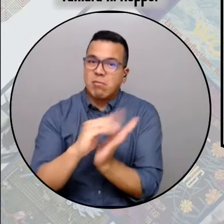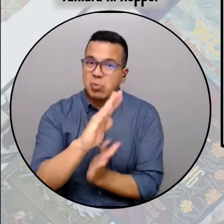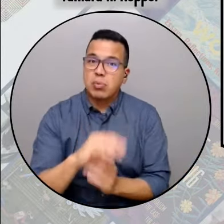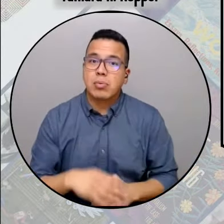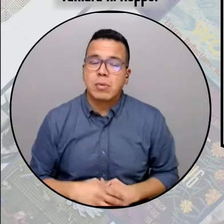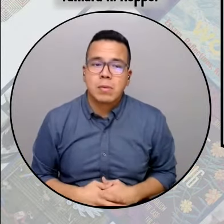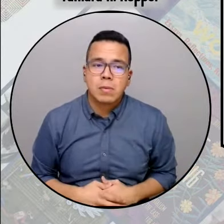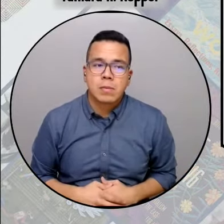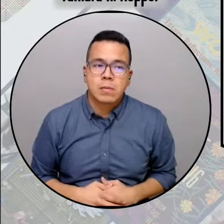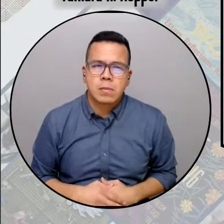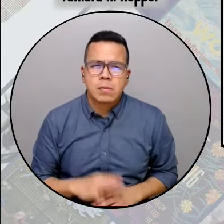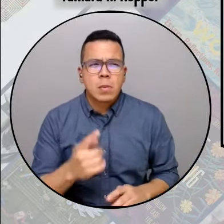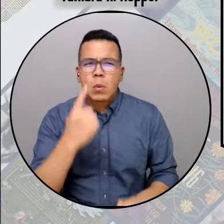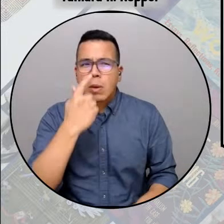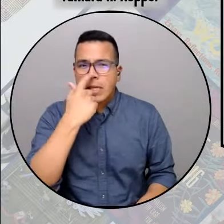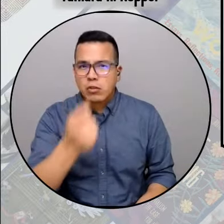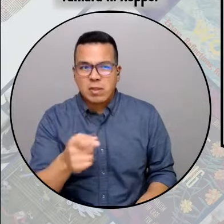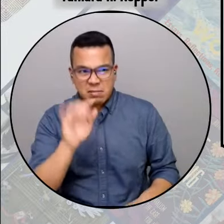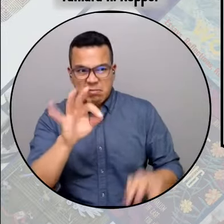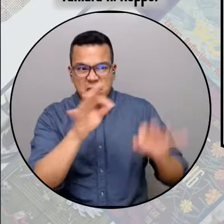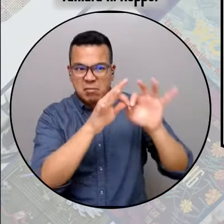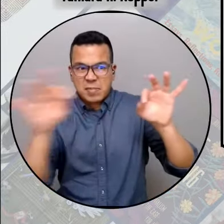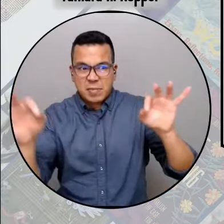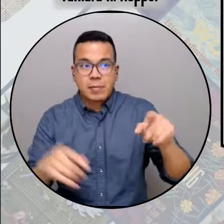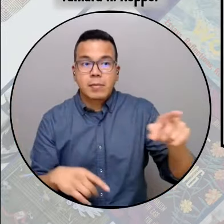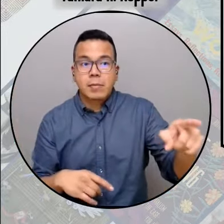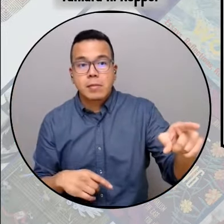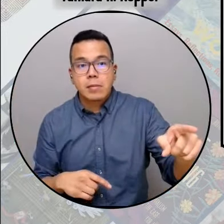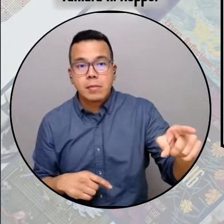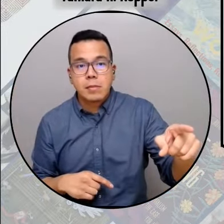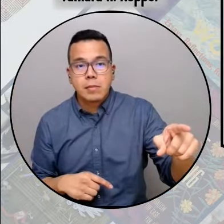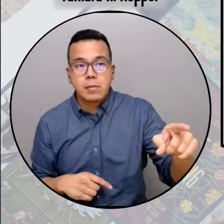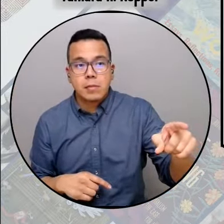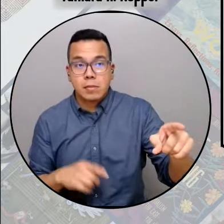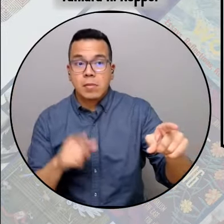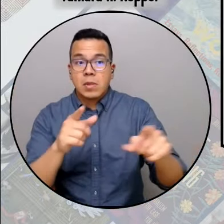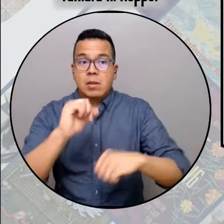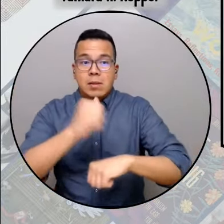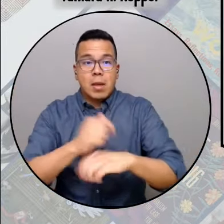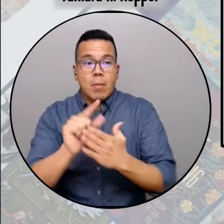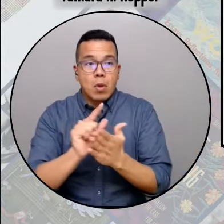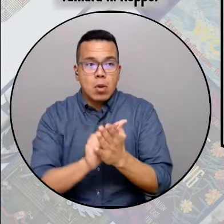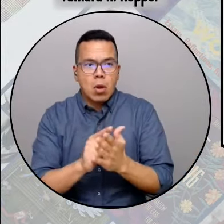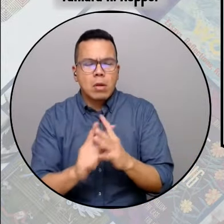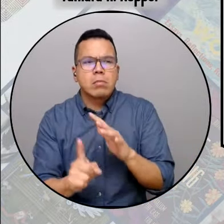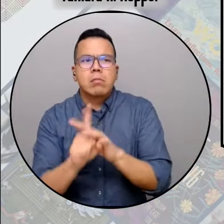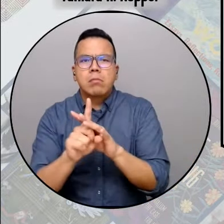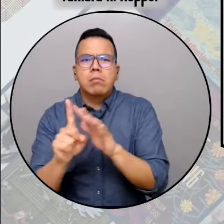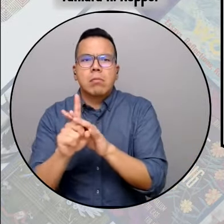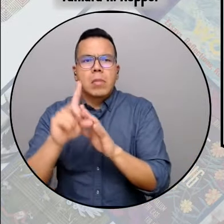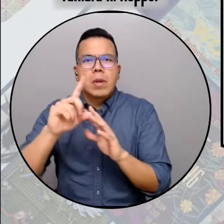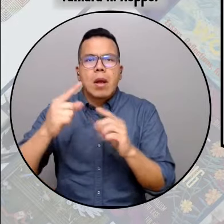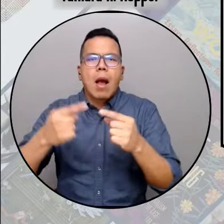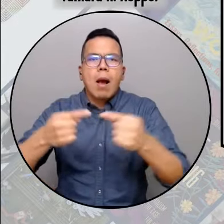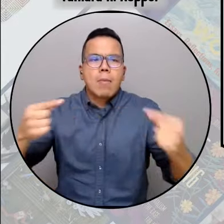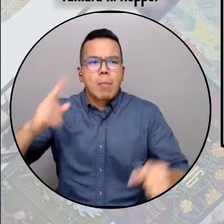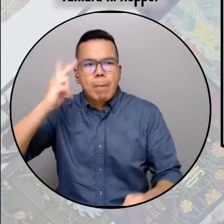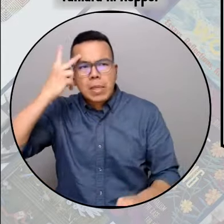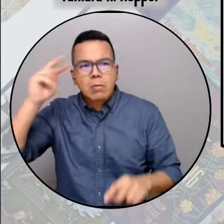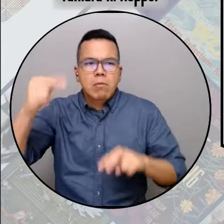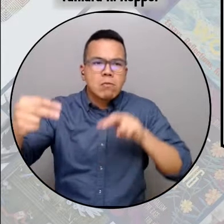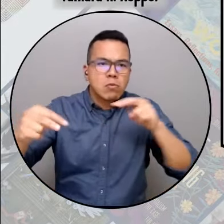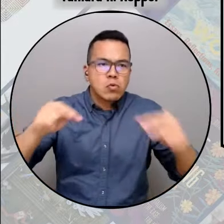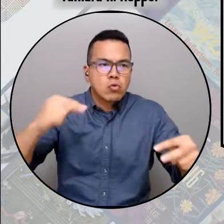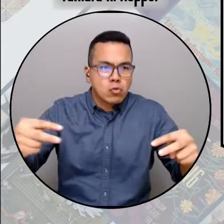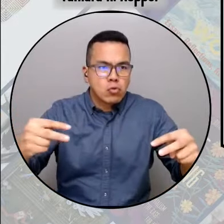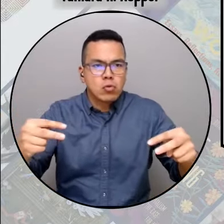says, the application of the deportation laws gave rise to an oppositional political and legal discourse, which imagined